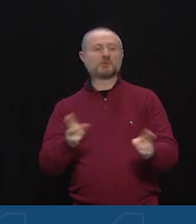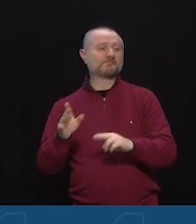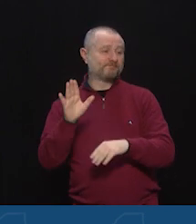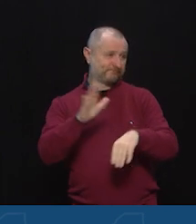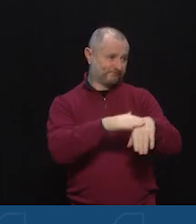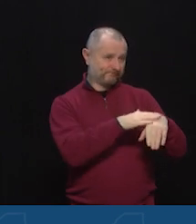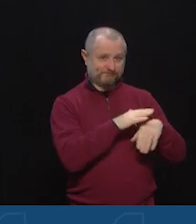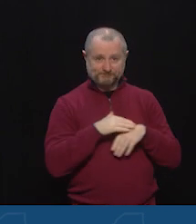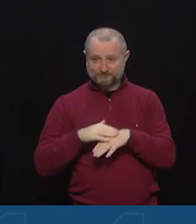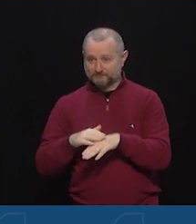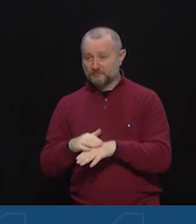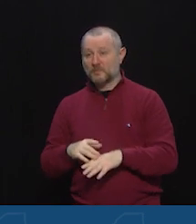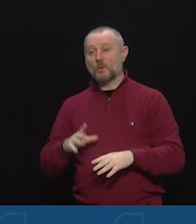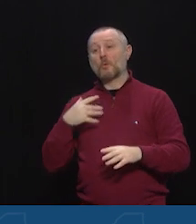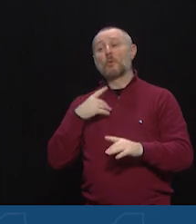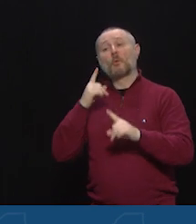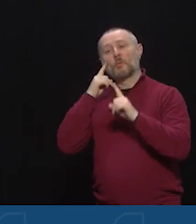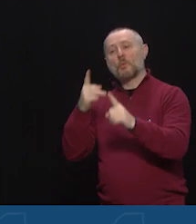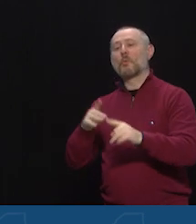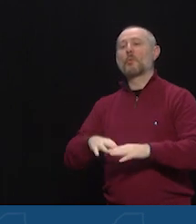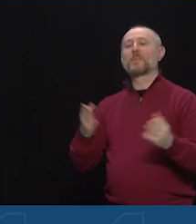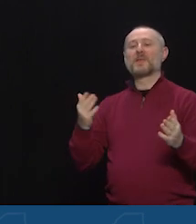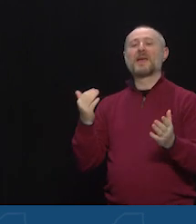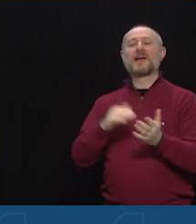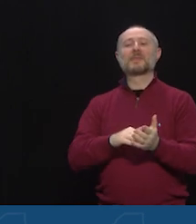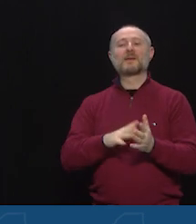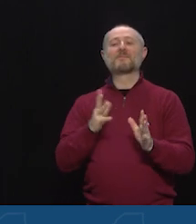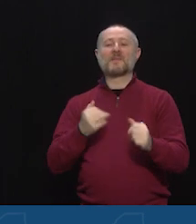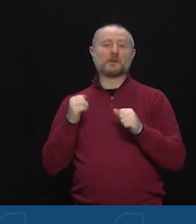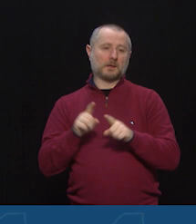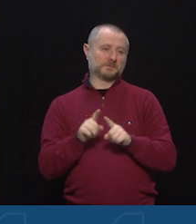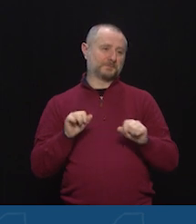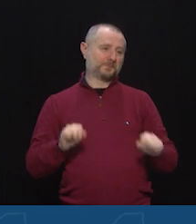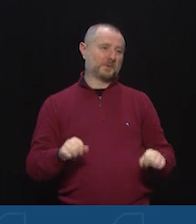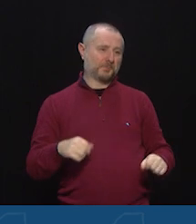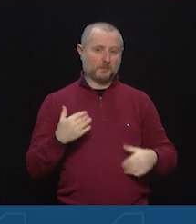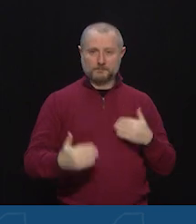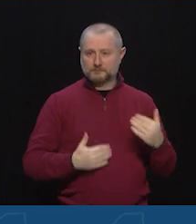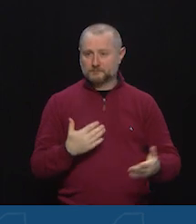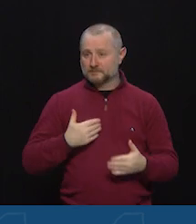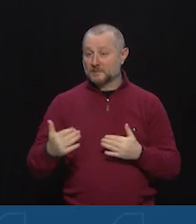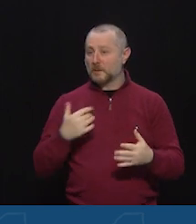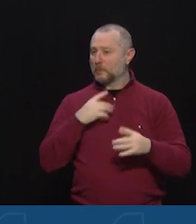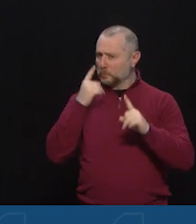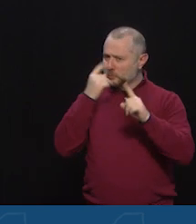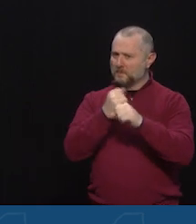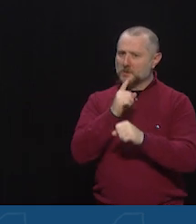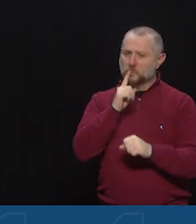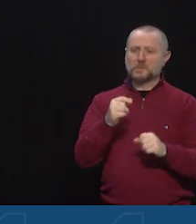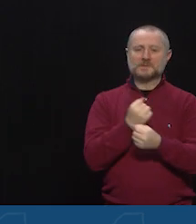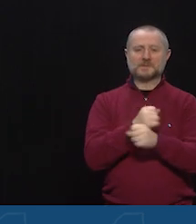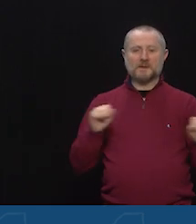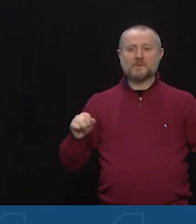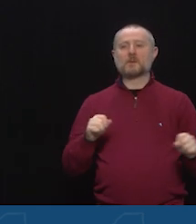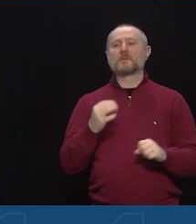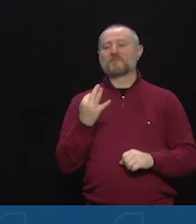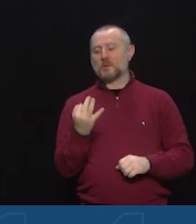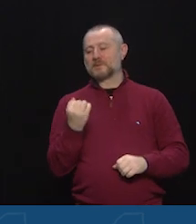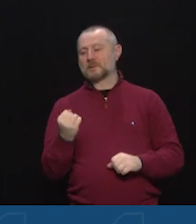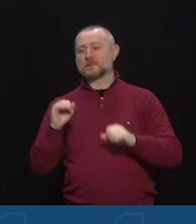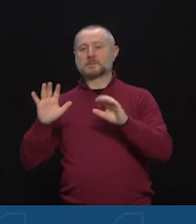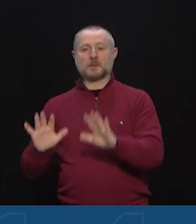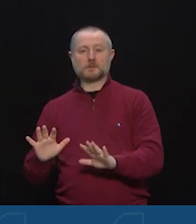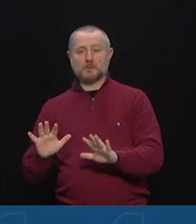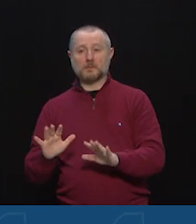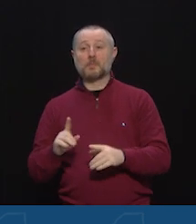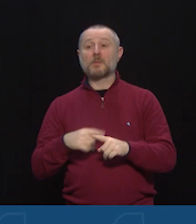can restore service as quickly as possible. Our goal is to get everybody safely through the weekend and then restore morning